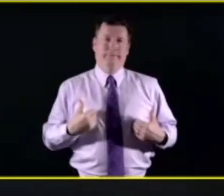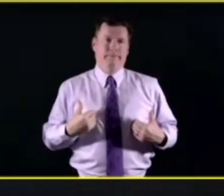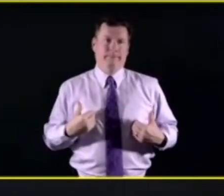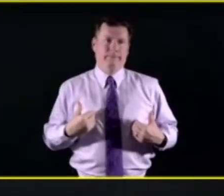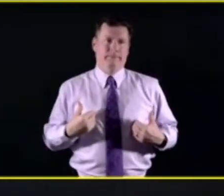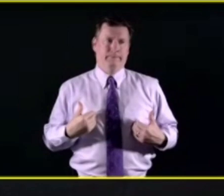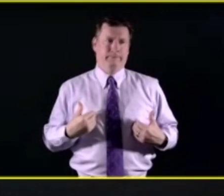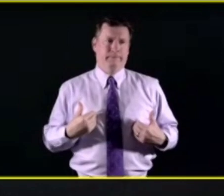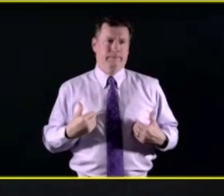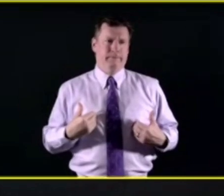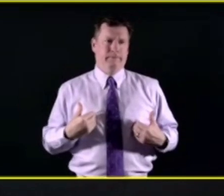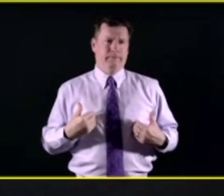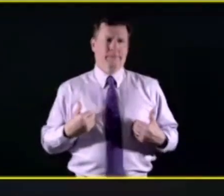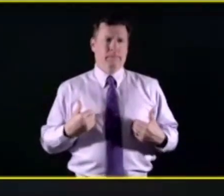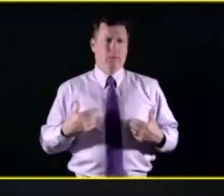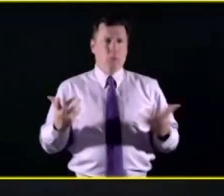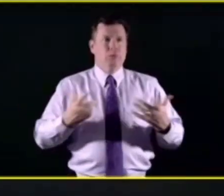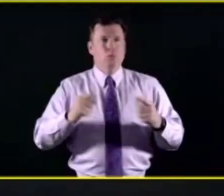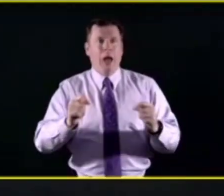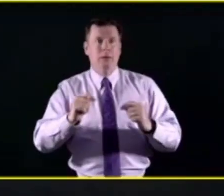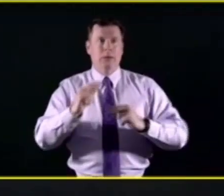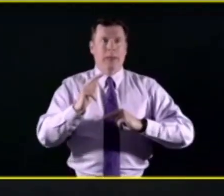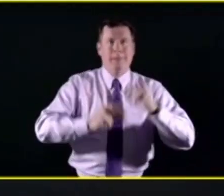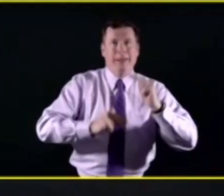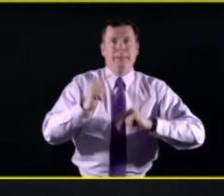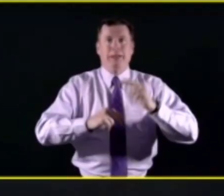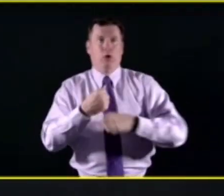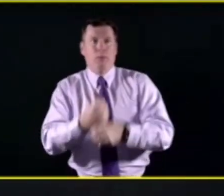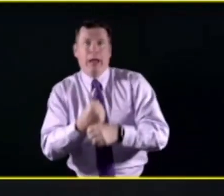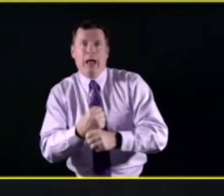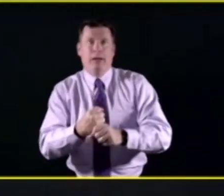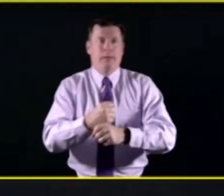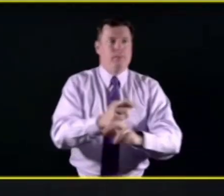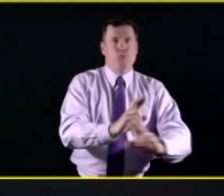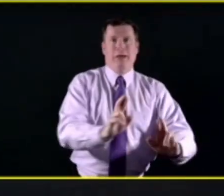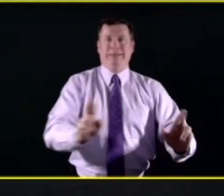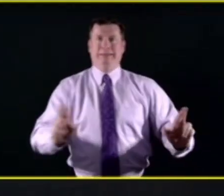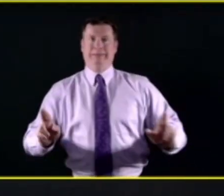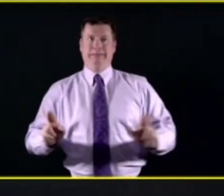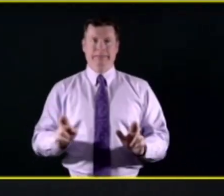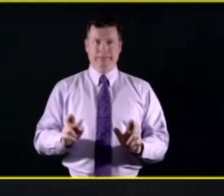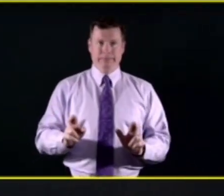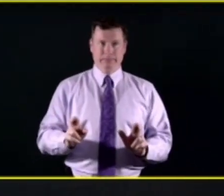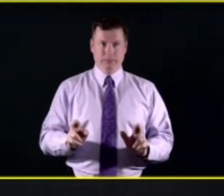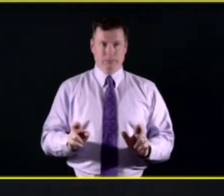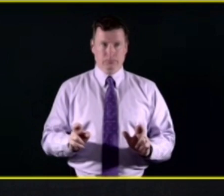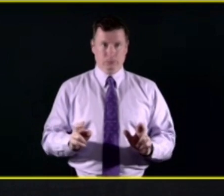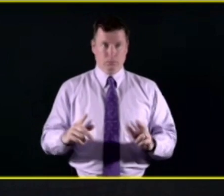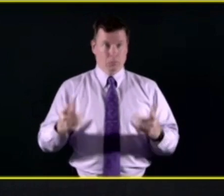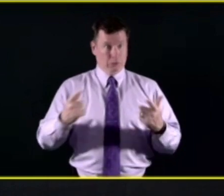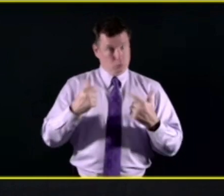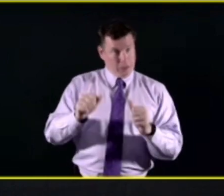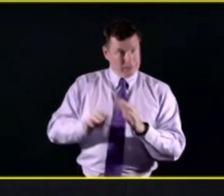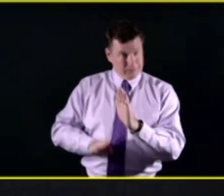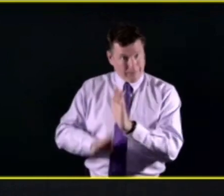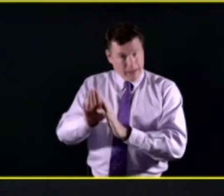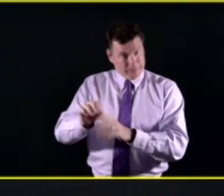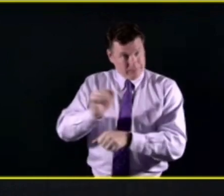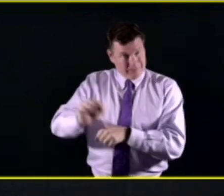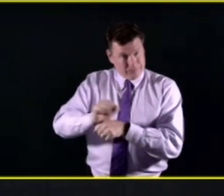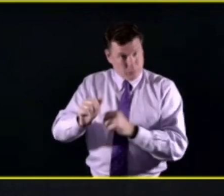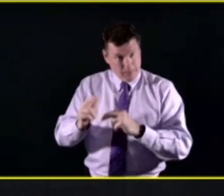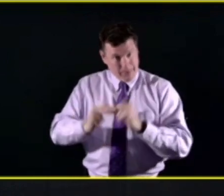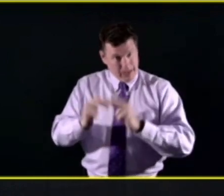in trying to build up that capacity. What I will say is that while we tried to build up that capacity, I think it's important to realize that my hope is that we never